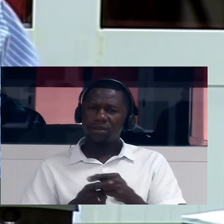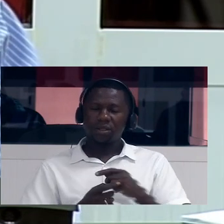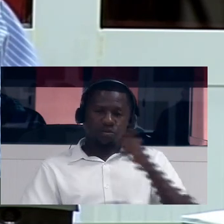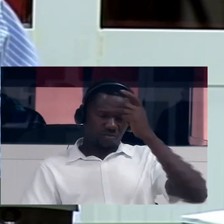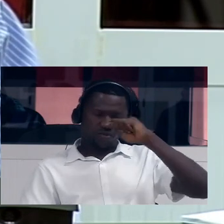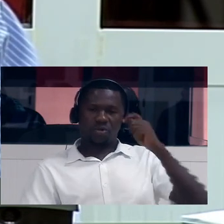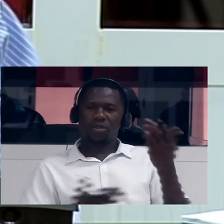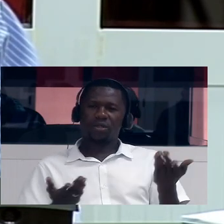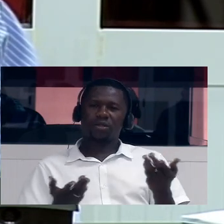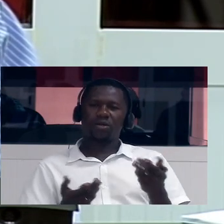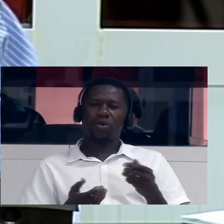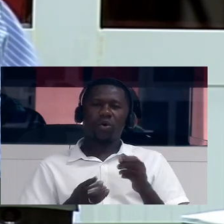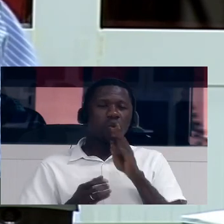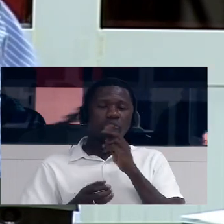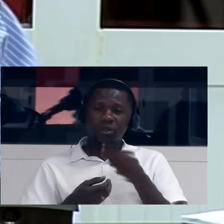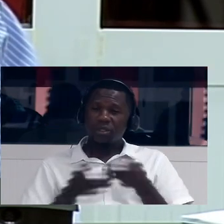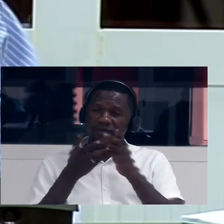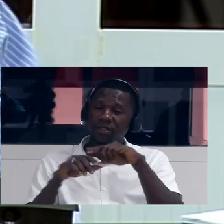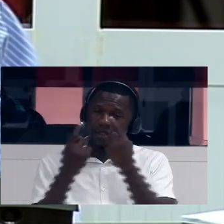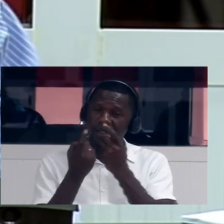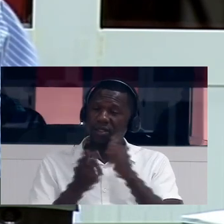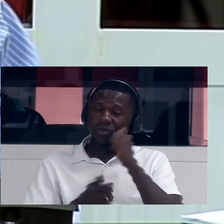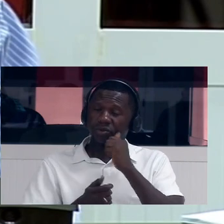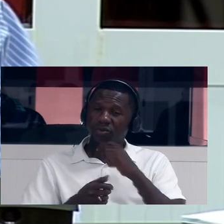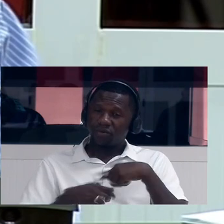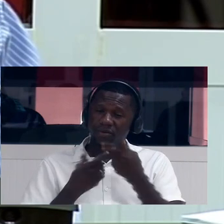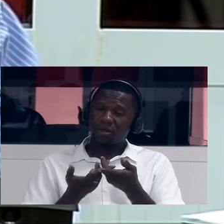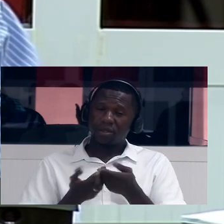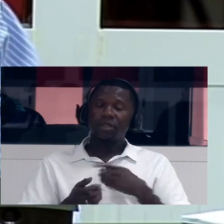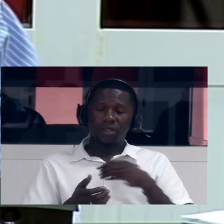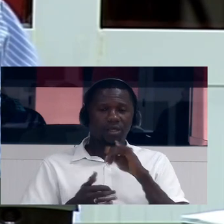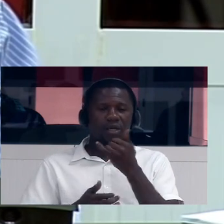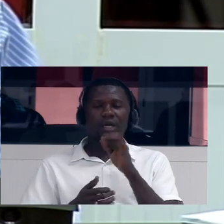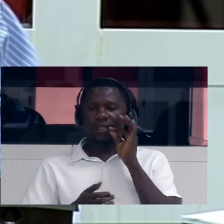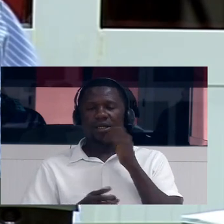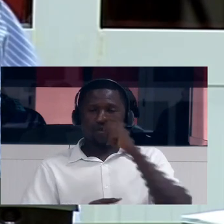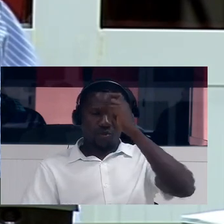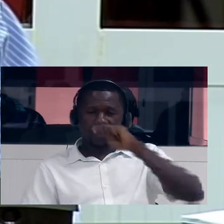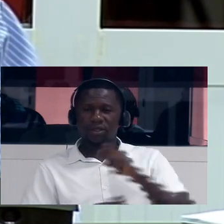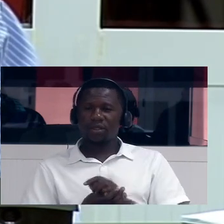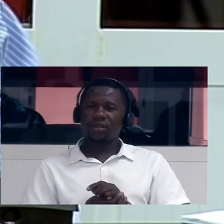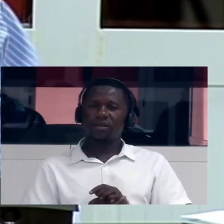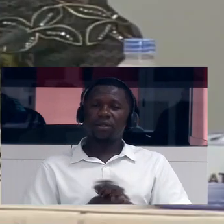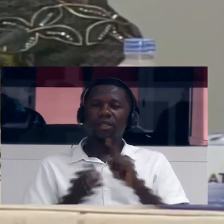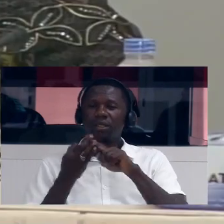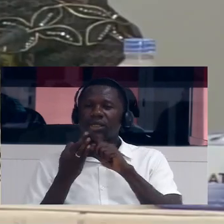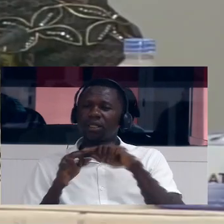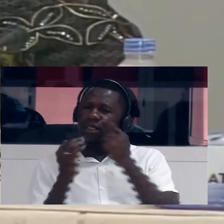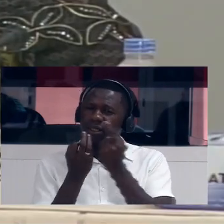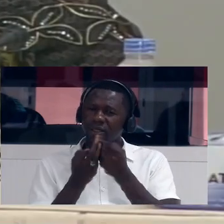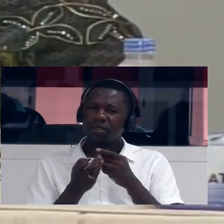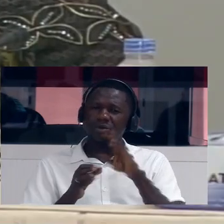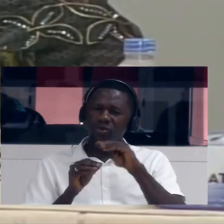the material that he uses to do his work? He said, police. The things he does, when he's through with them, who does he take them to? He said,